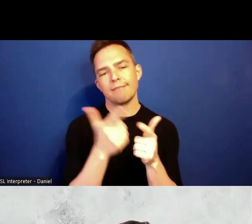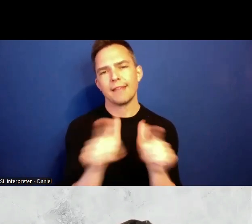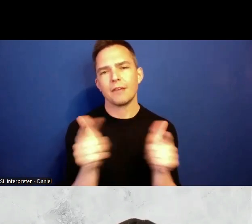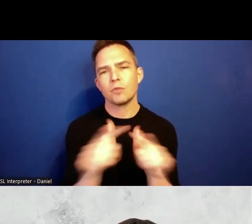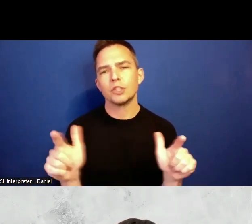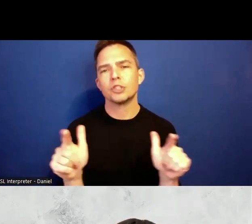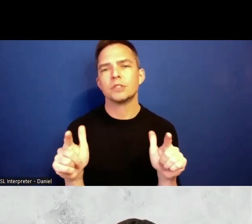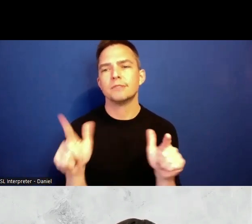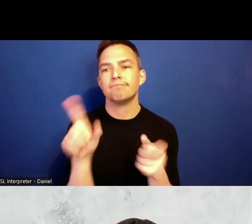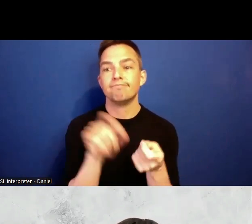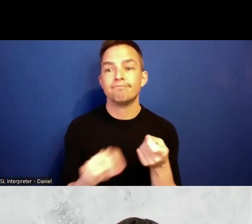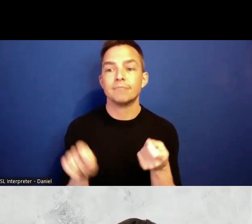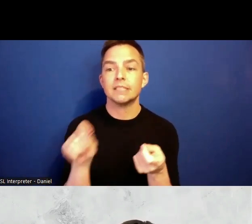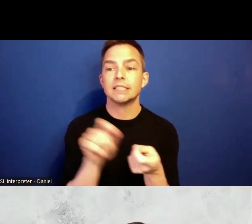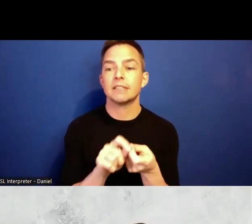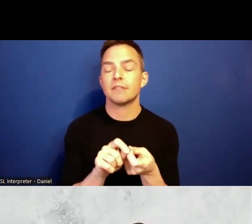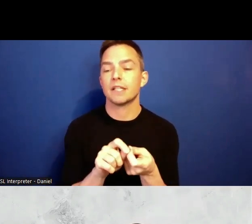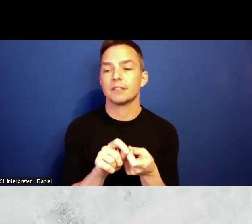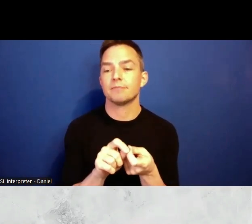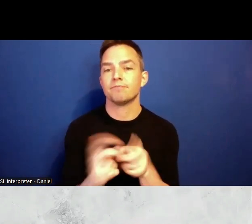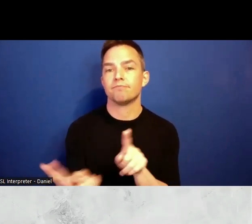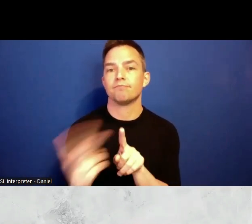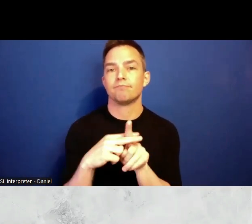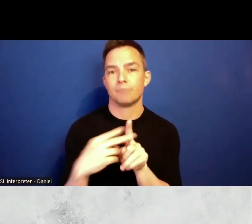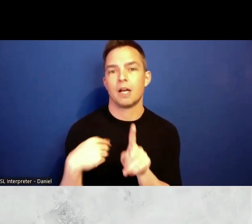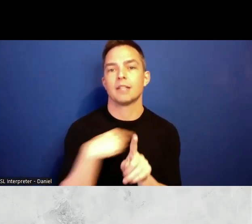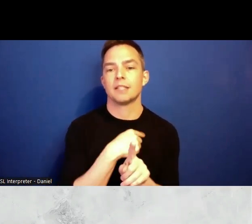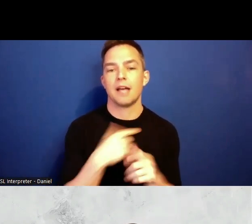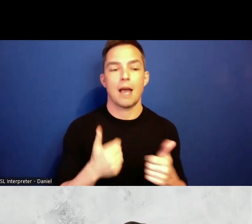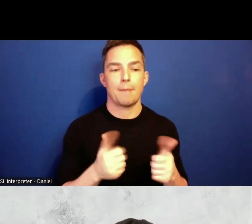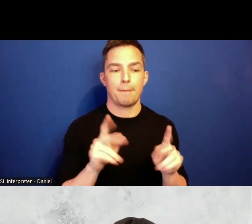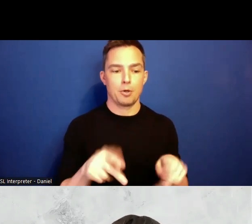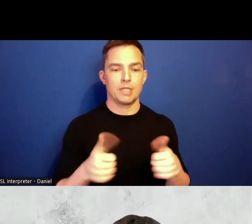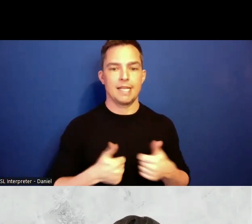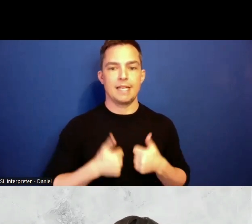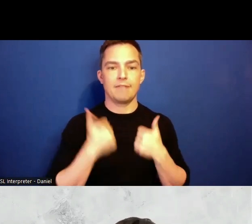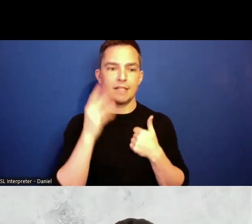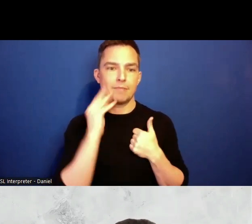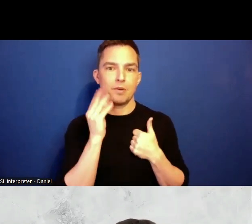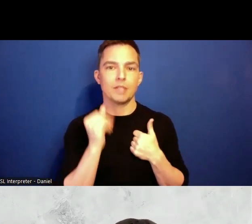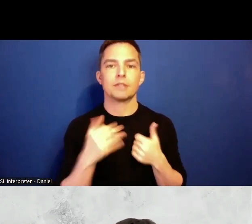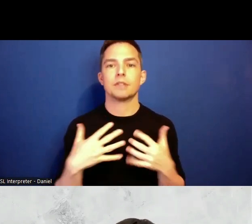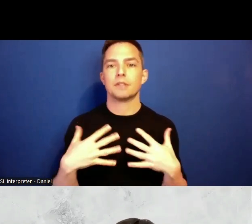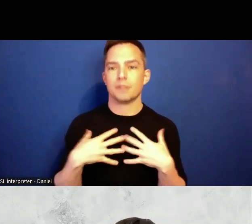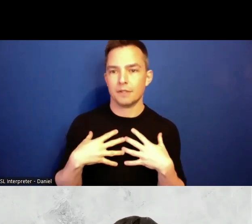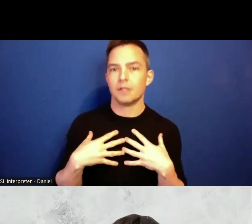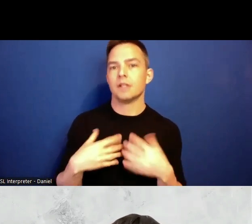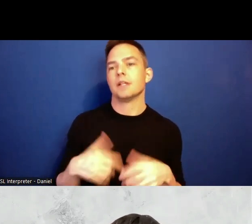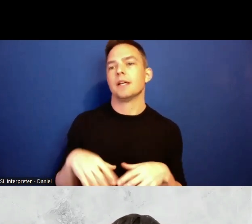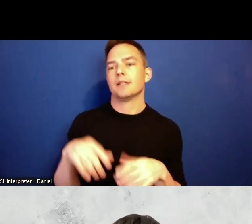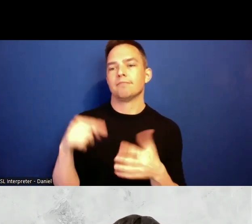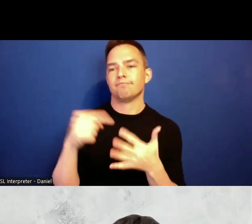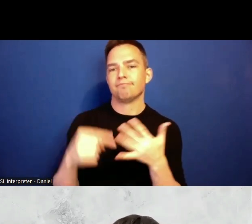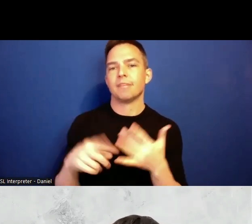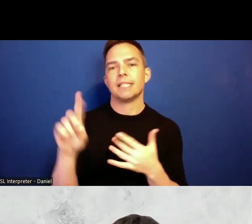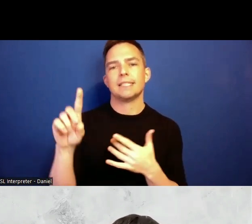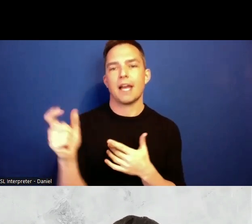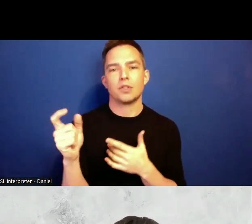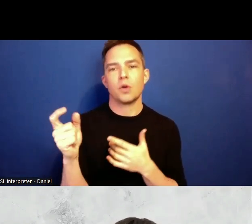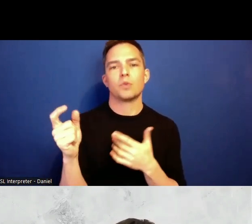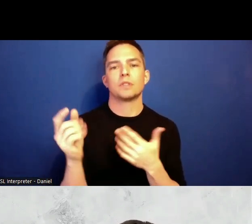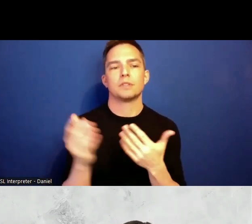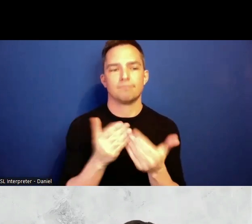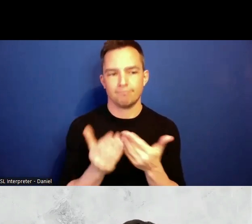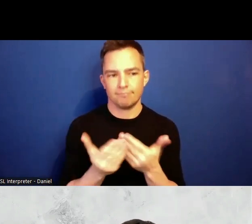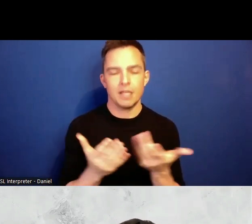is specific to us. I'm a person with lived experience. I'm a person with X diagnosis.